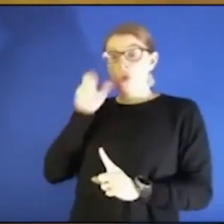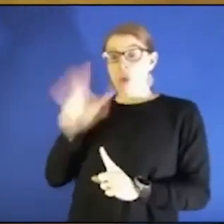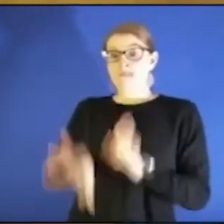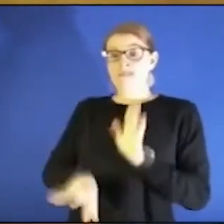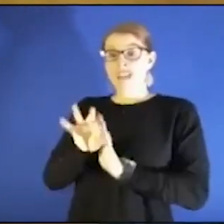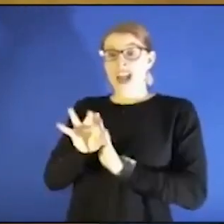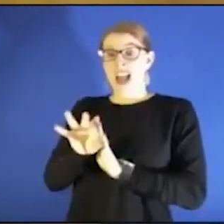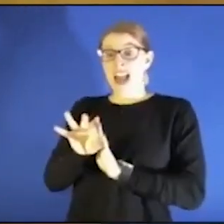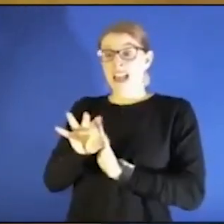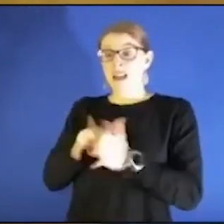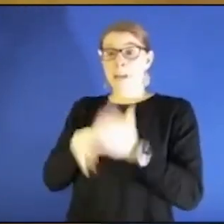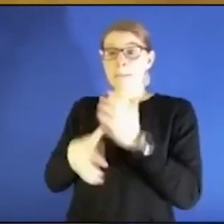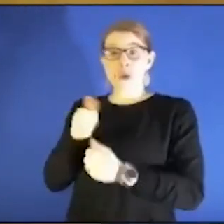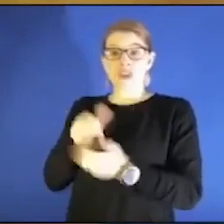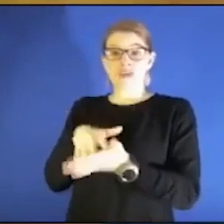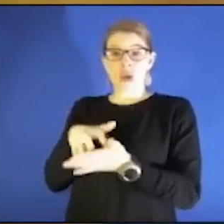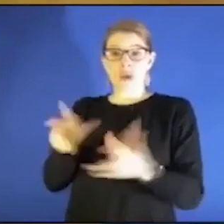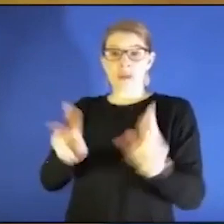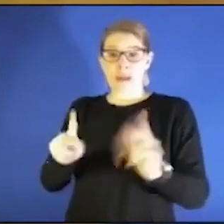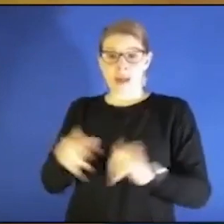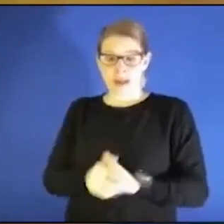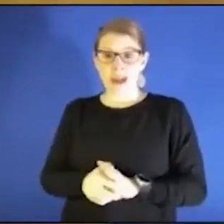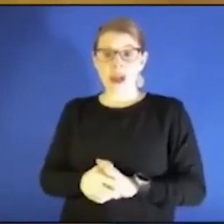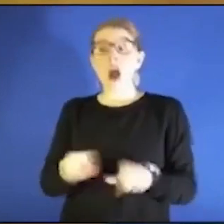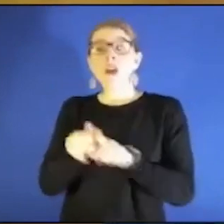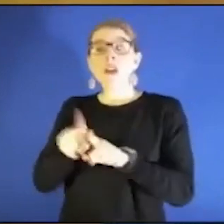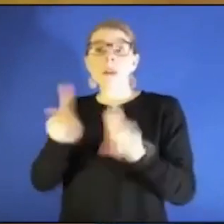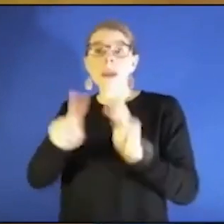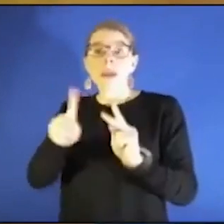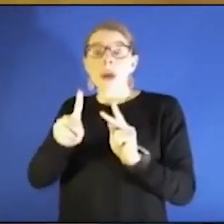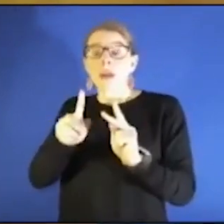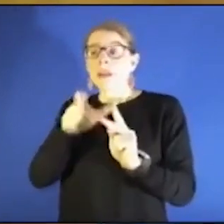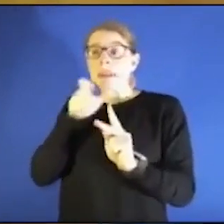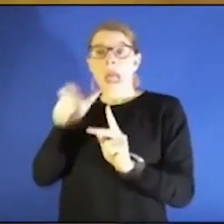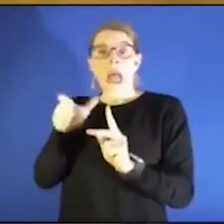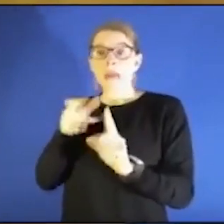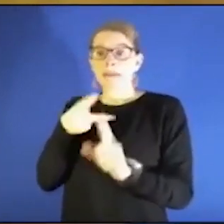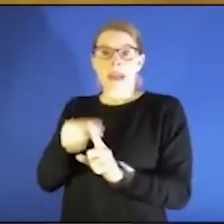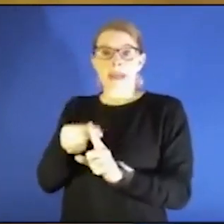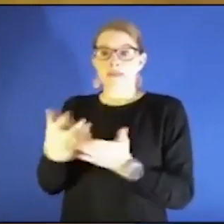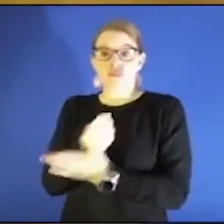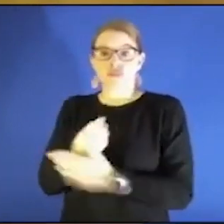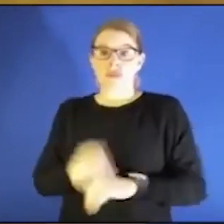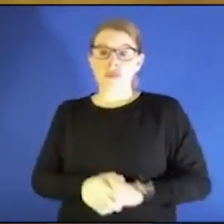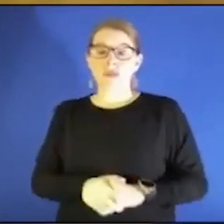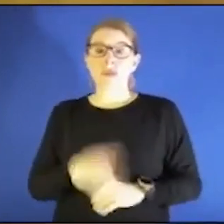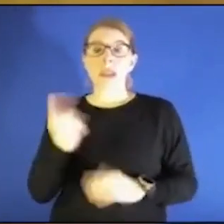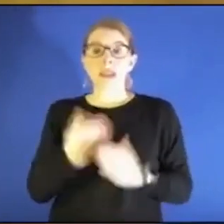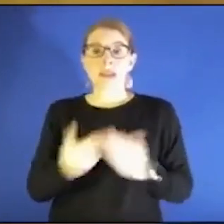most vulnerable. It's certainly going to find those who are unvaccinated or unboosted. And so that's something that we want to be